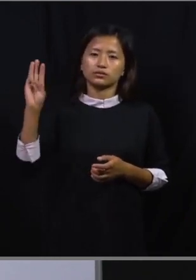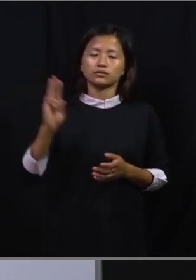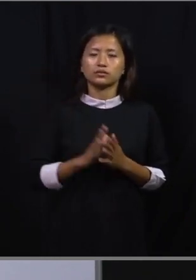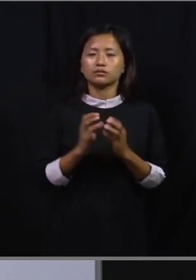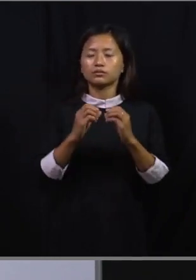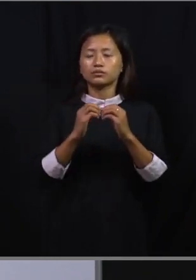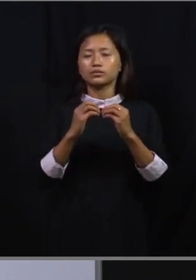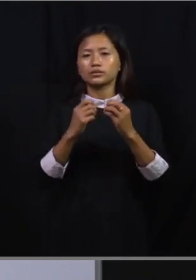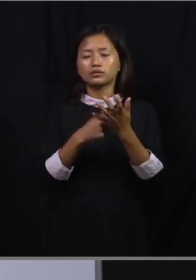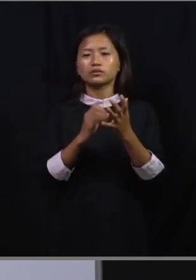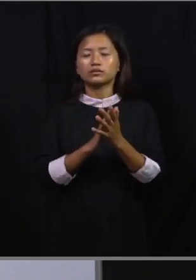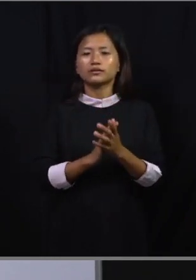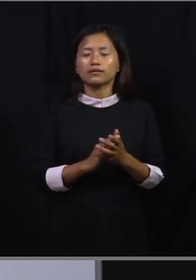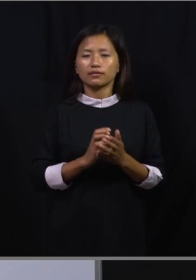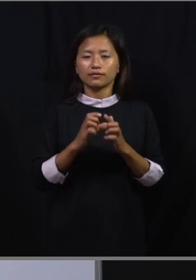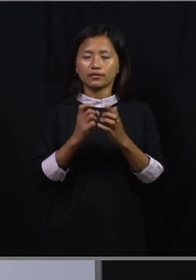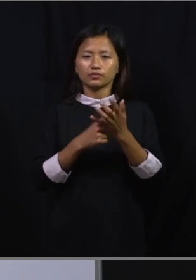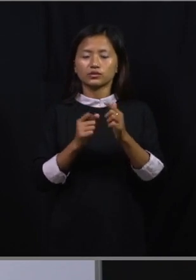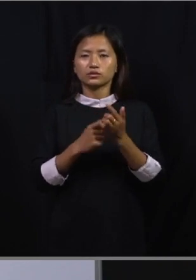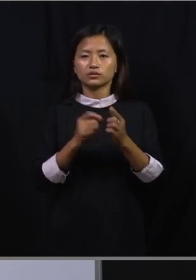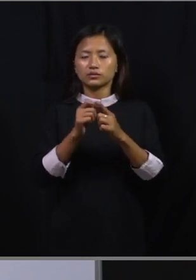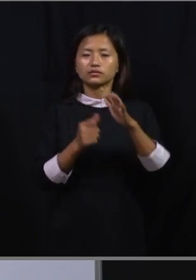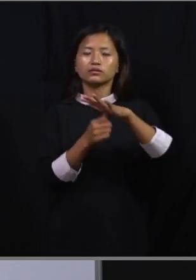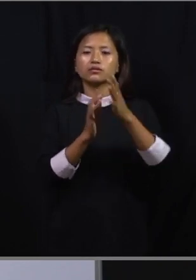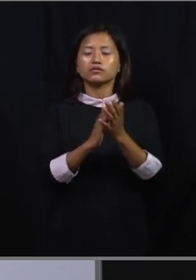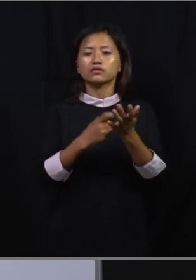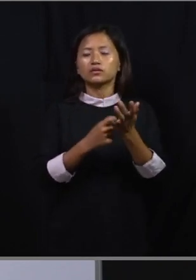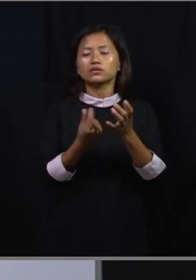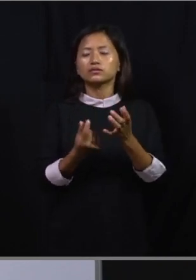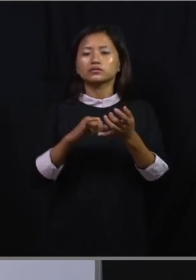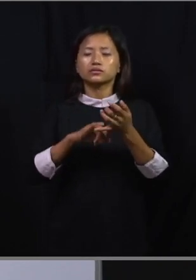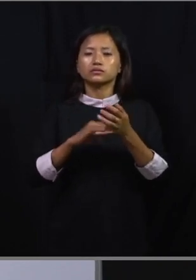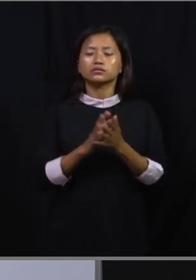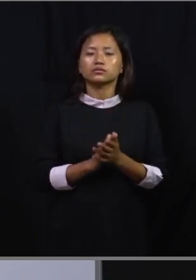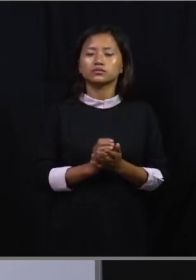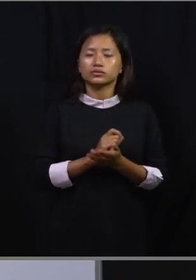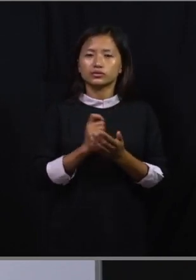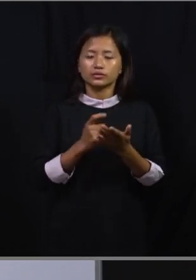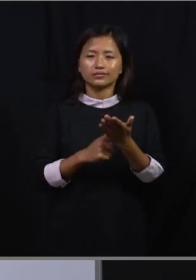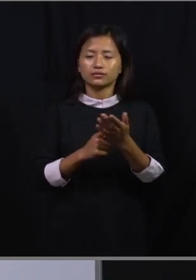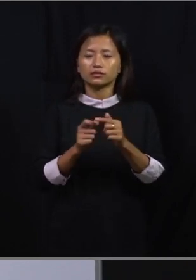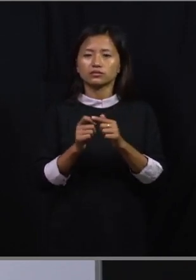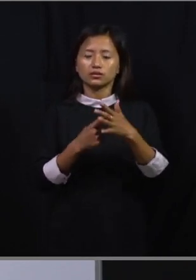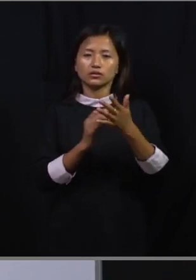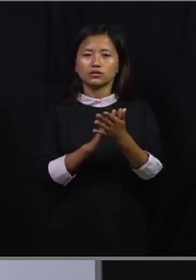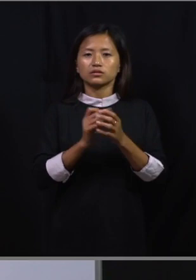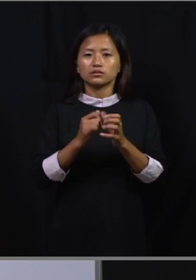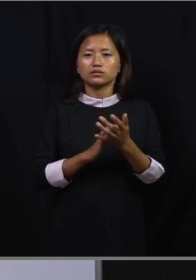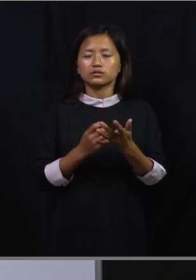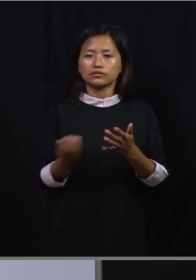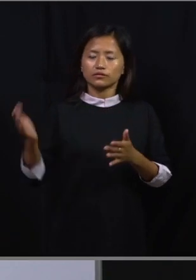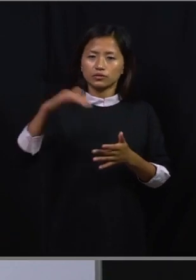that is the then president of Russia, he threatened to dissolve the parliament so as to bring about a reform in